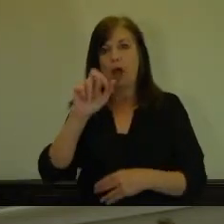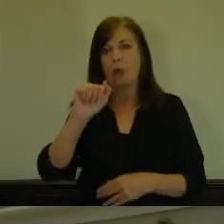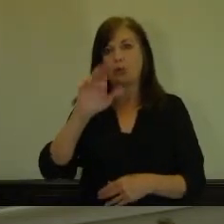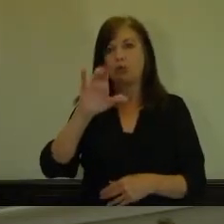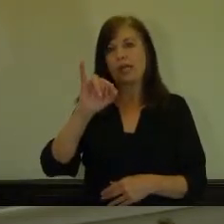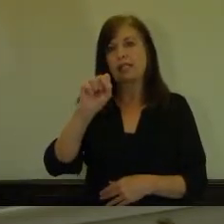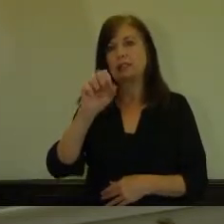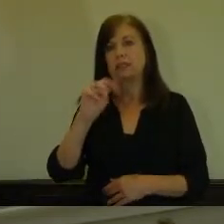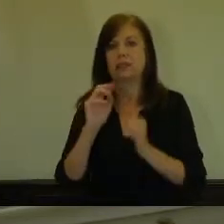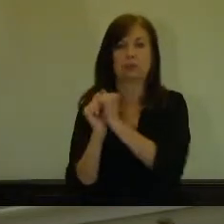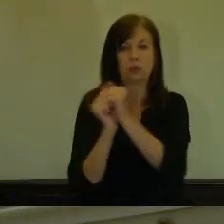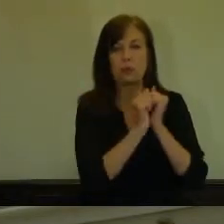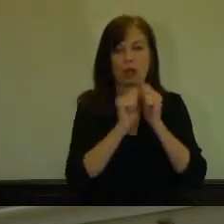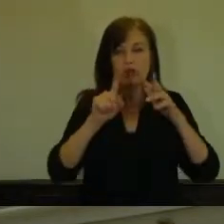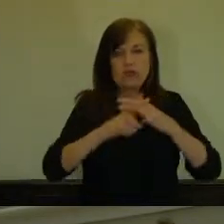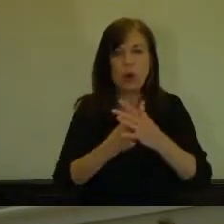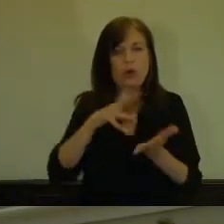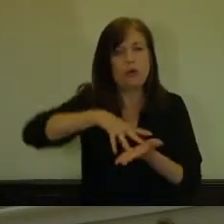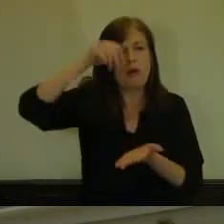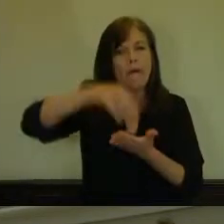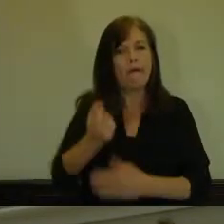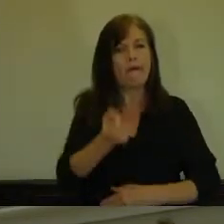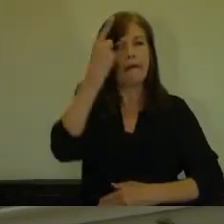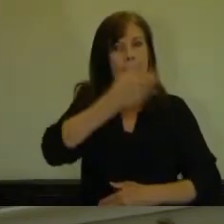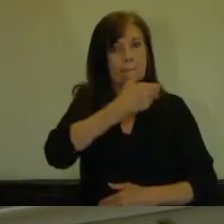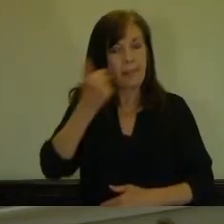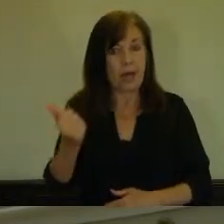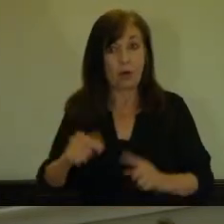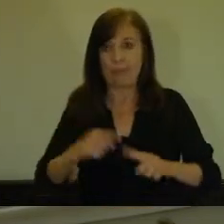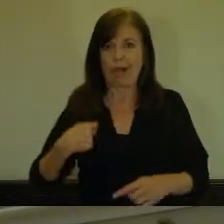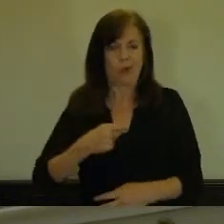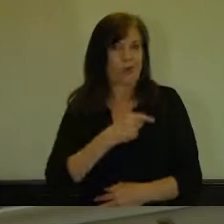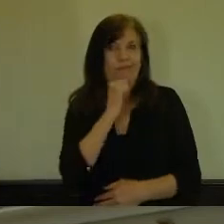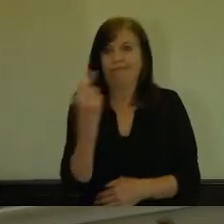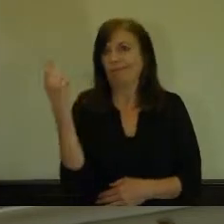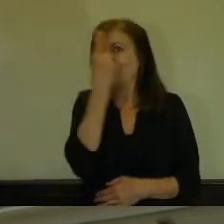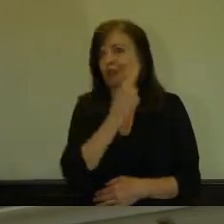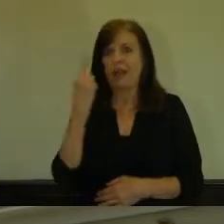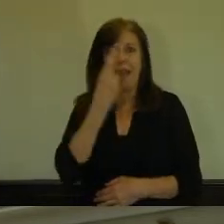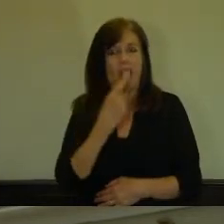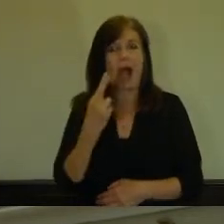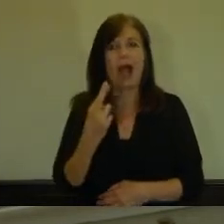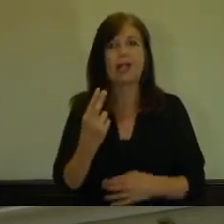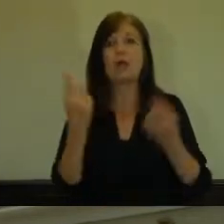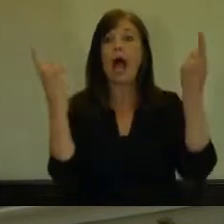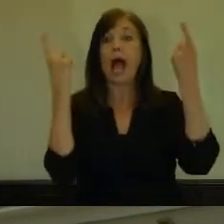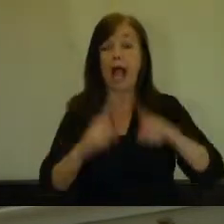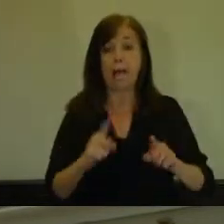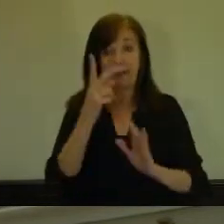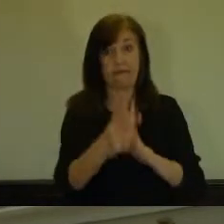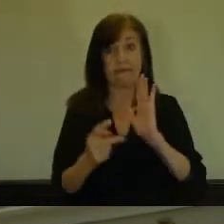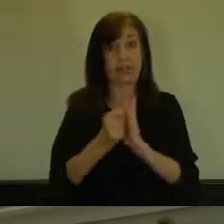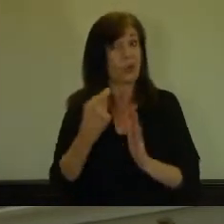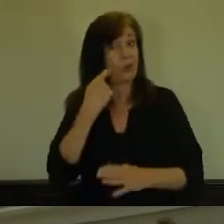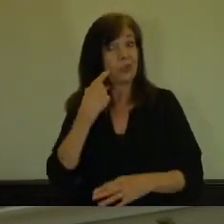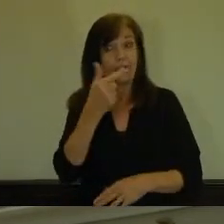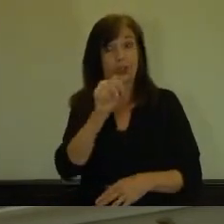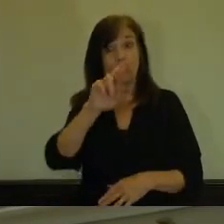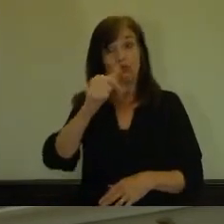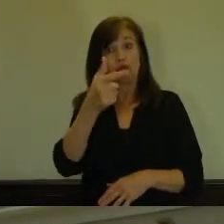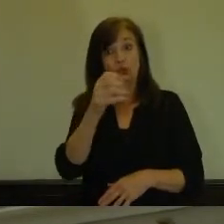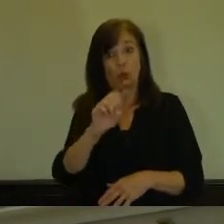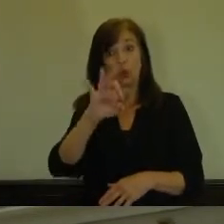it. Little did we know that in the video killing of George Floyd in